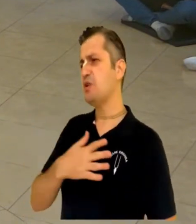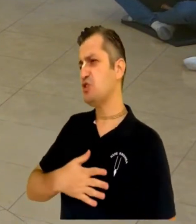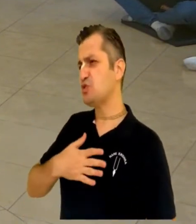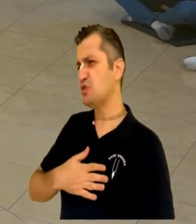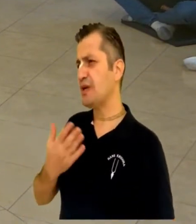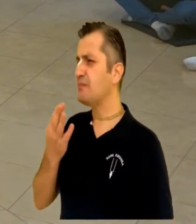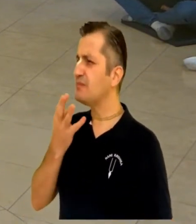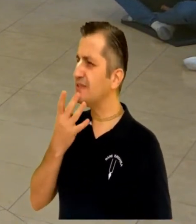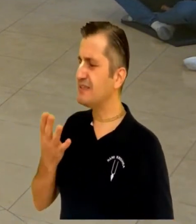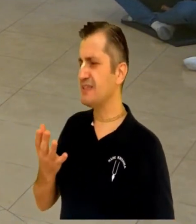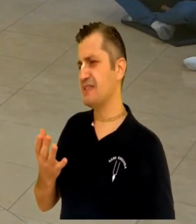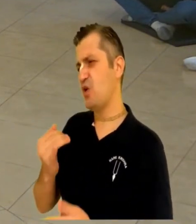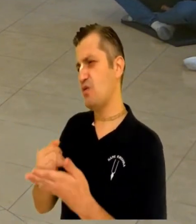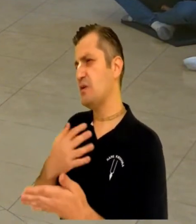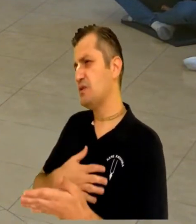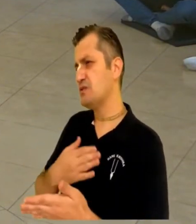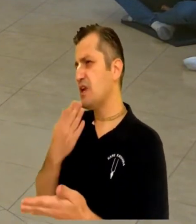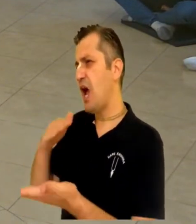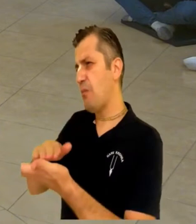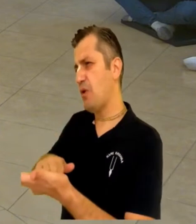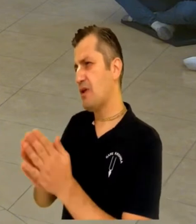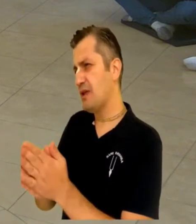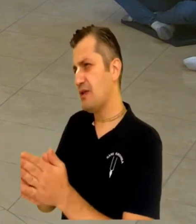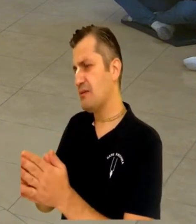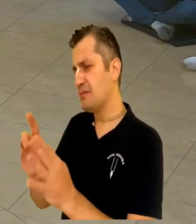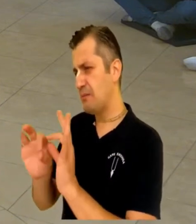So yeah, we can still do it. And